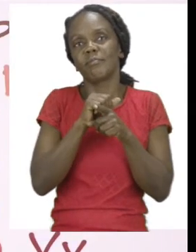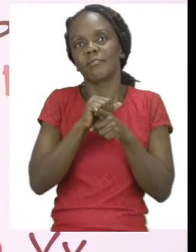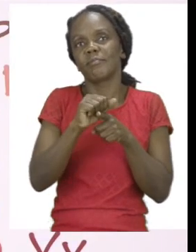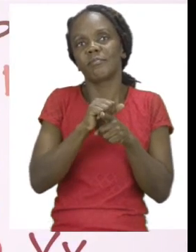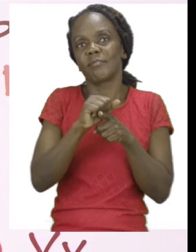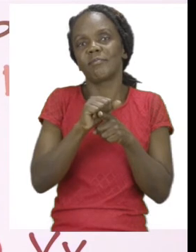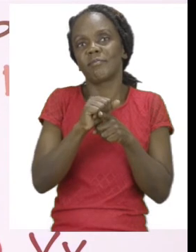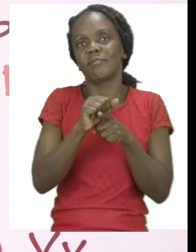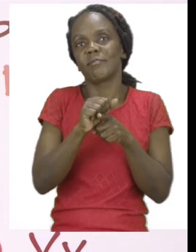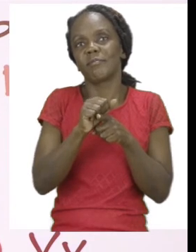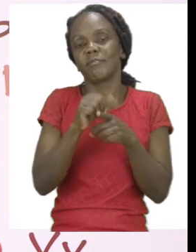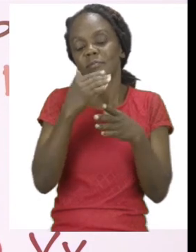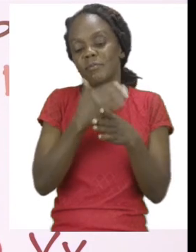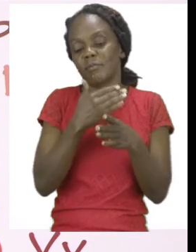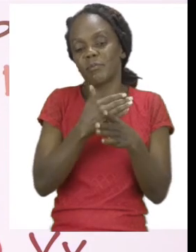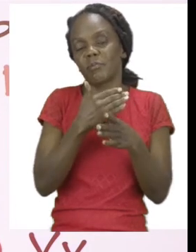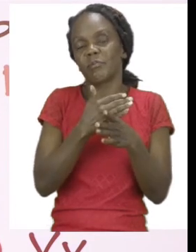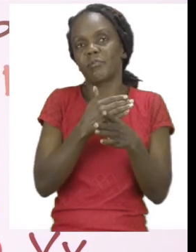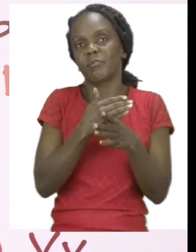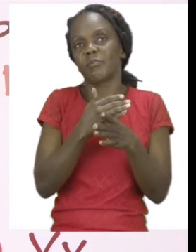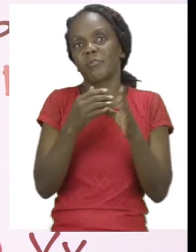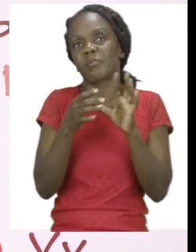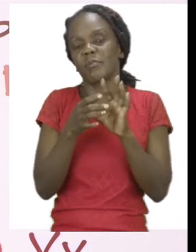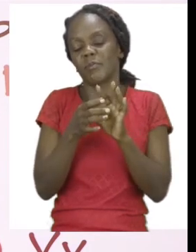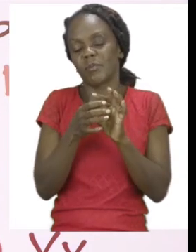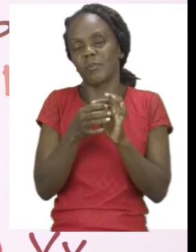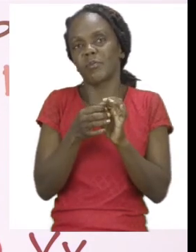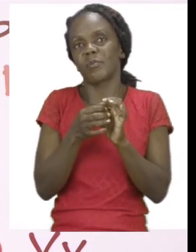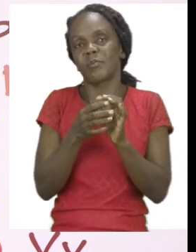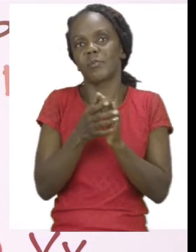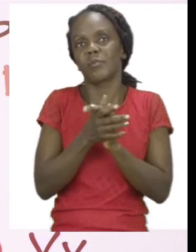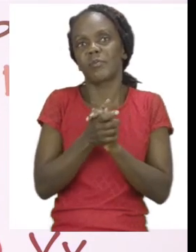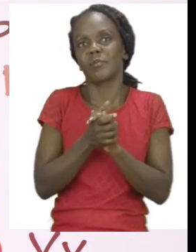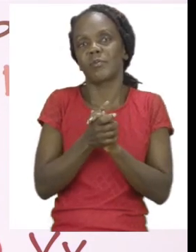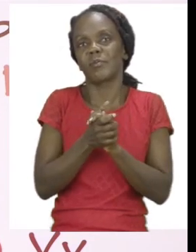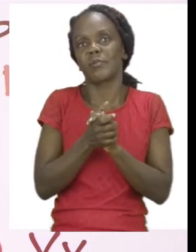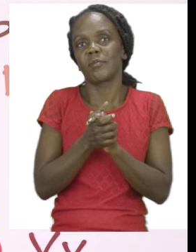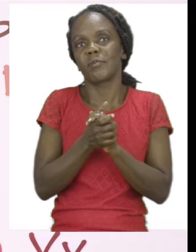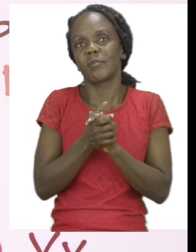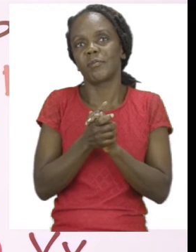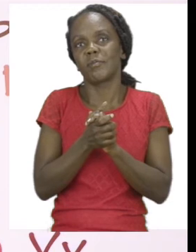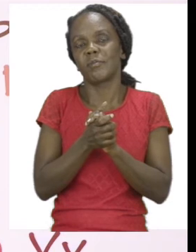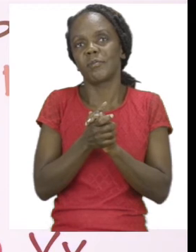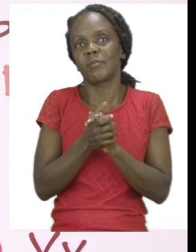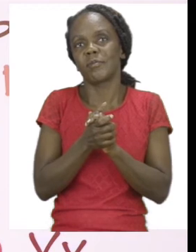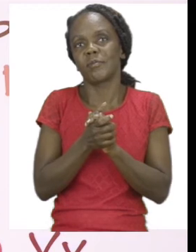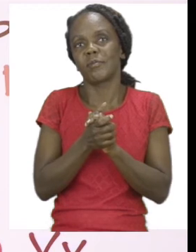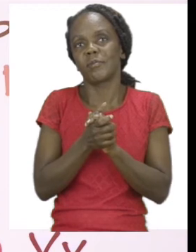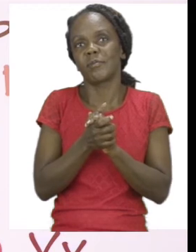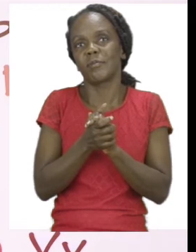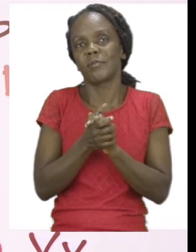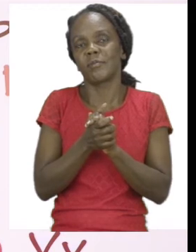and family, try and find out who has the same ending sound. I will see you soon,